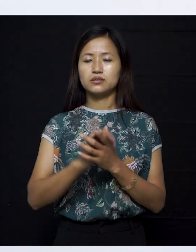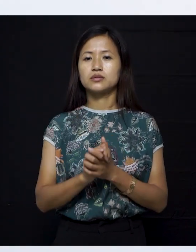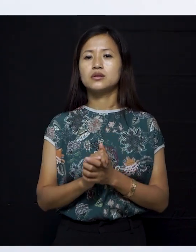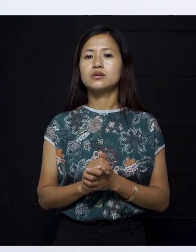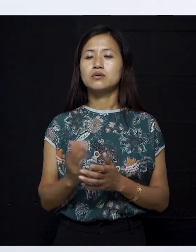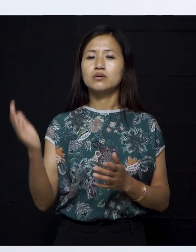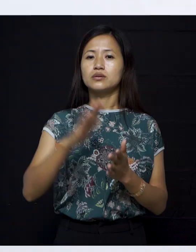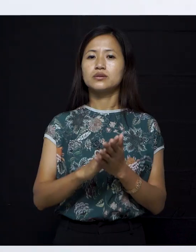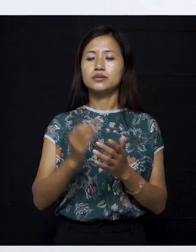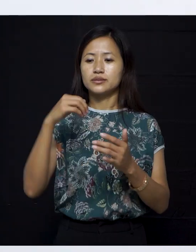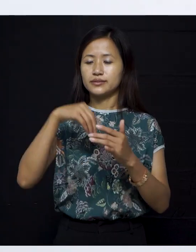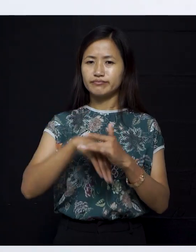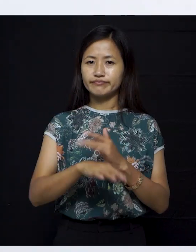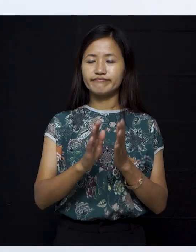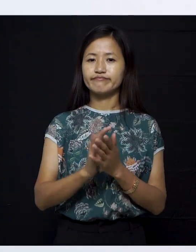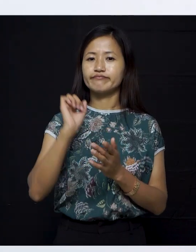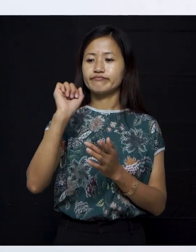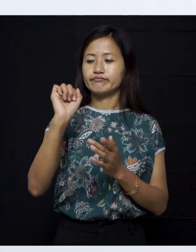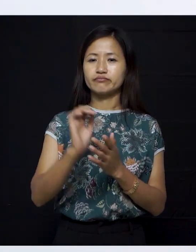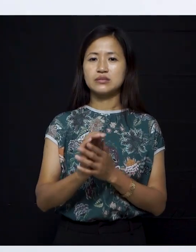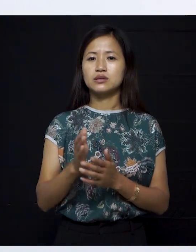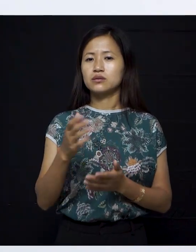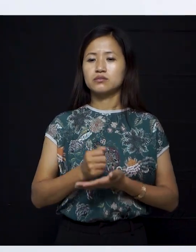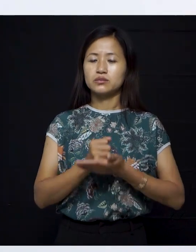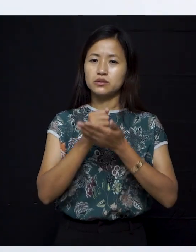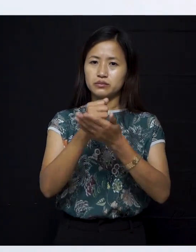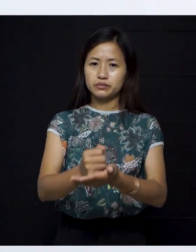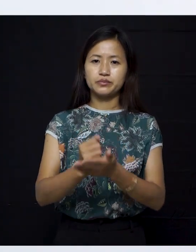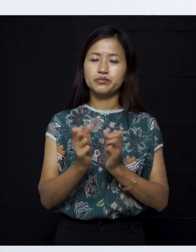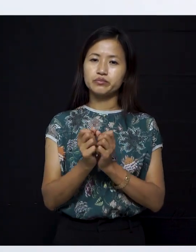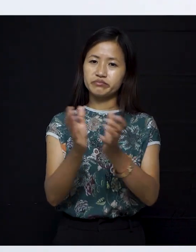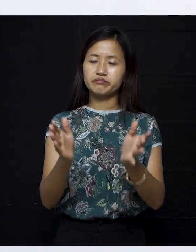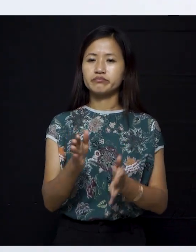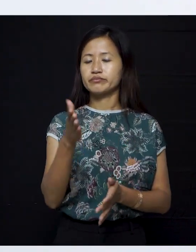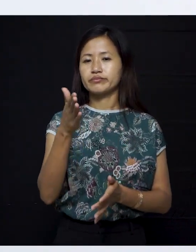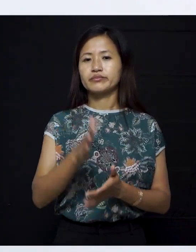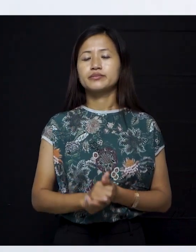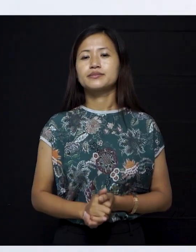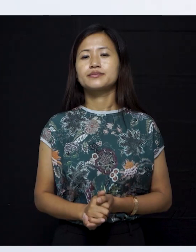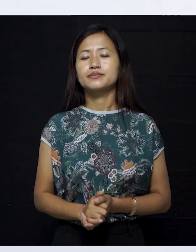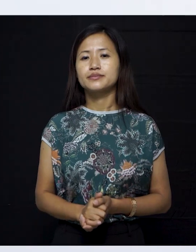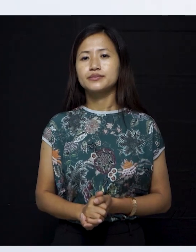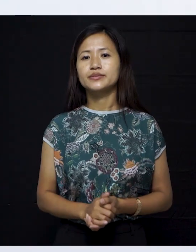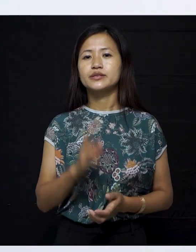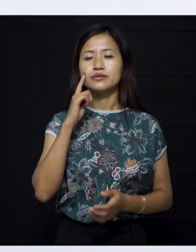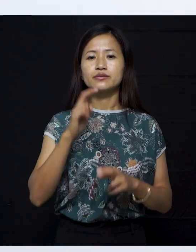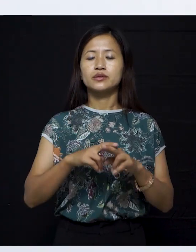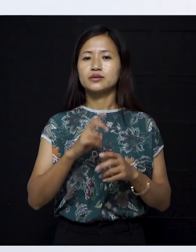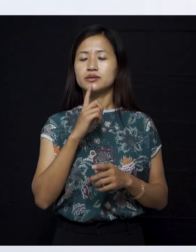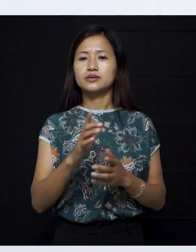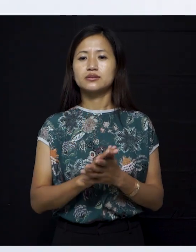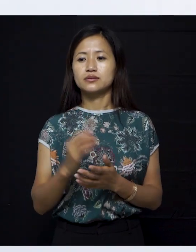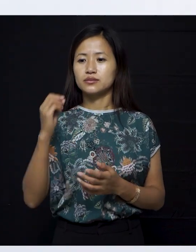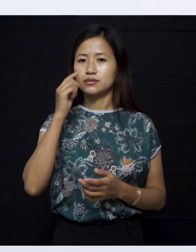the independent clause because without any help, it can stand on its own, right? And if I say, the girl who